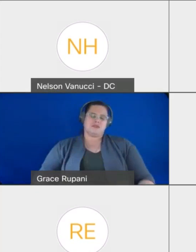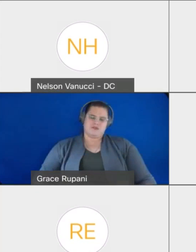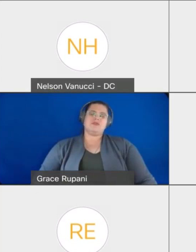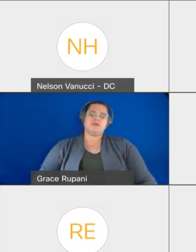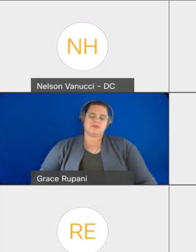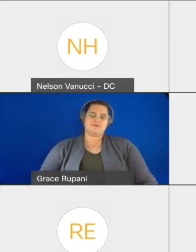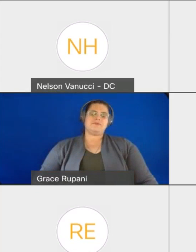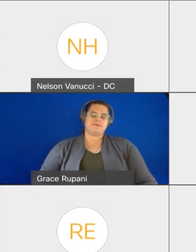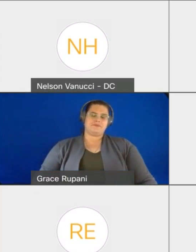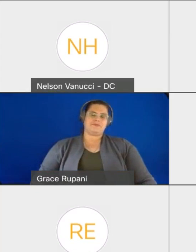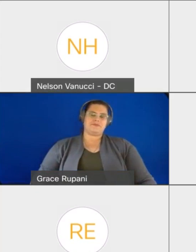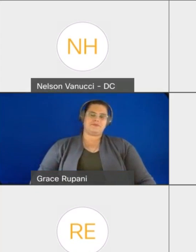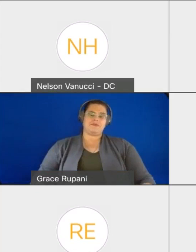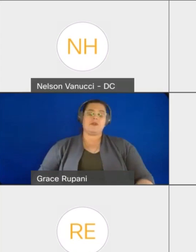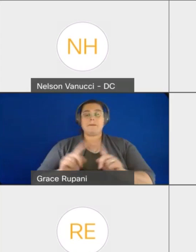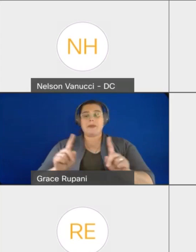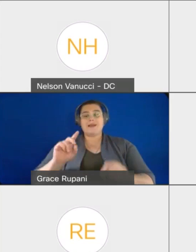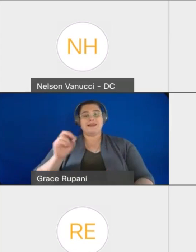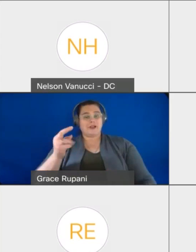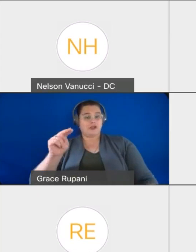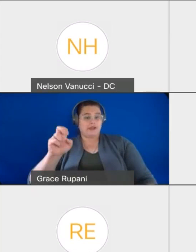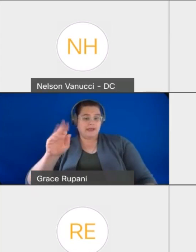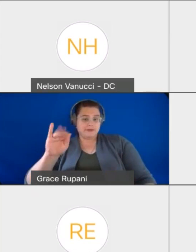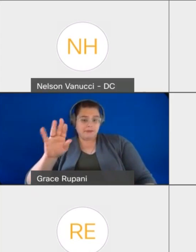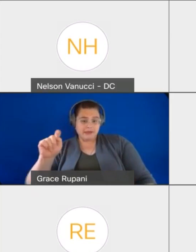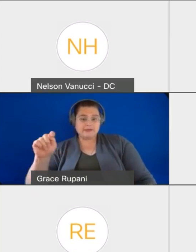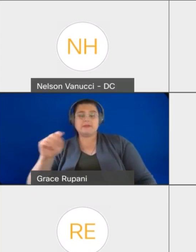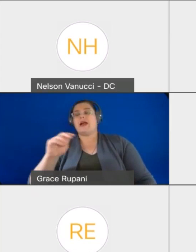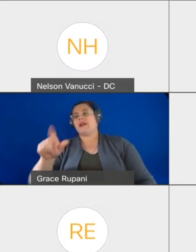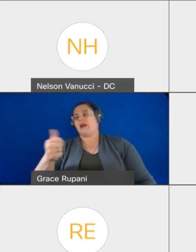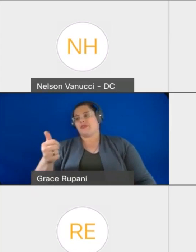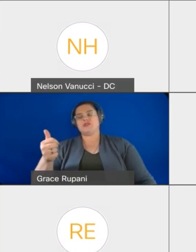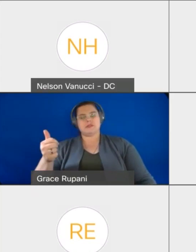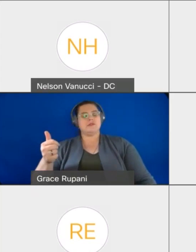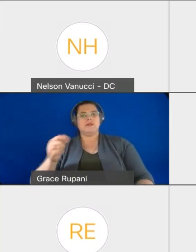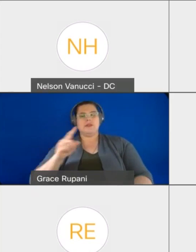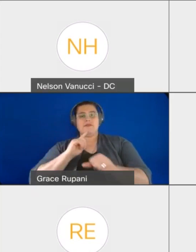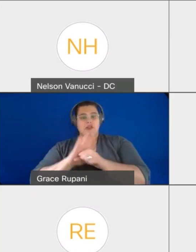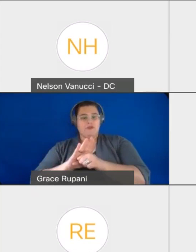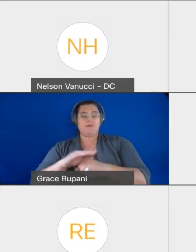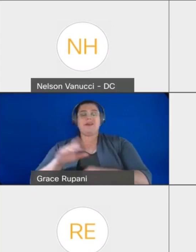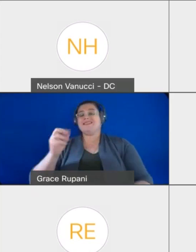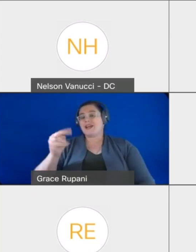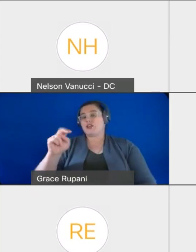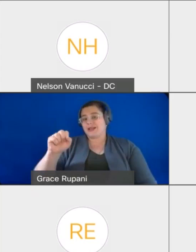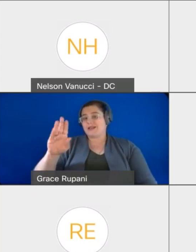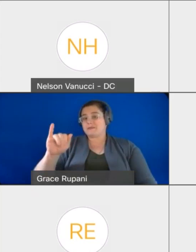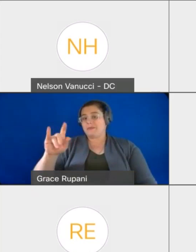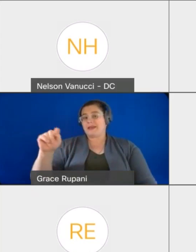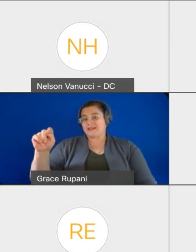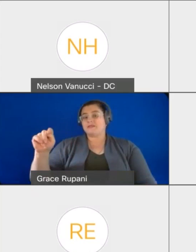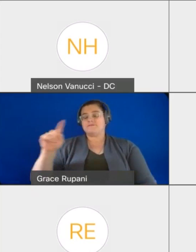morning from Dr. Nesbitt and have had this confirmed before, Dr. Nesbitt recognizes